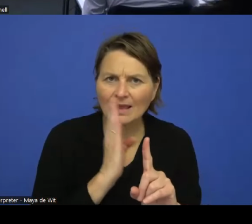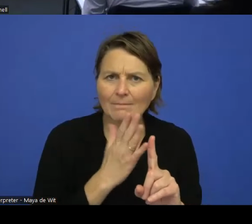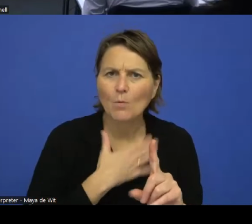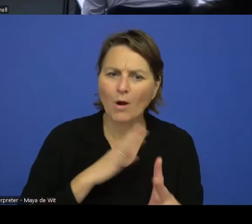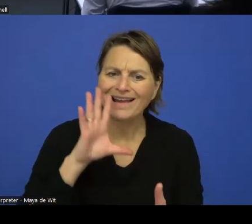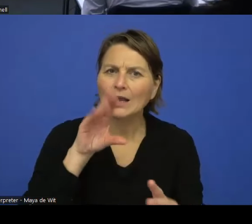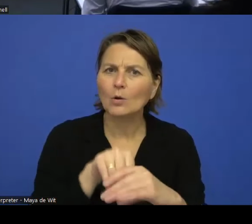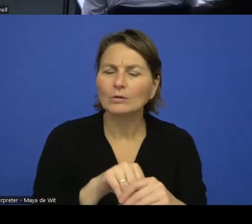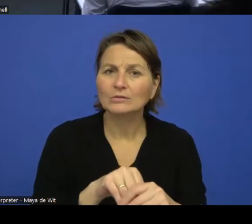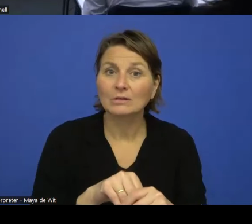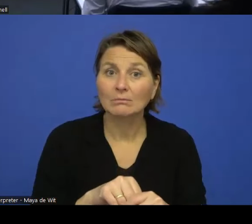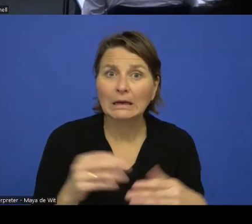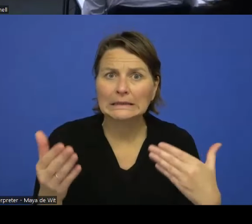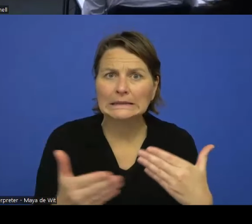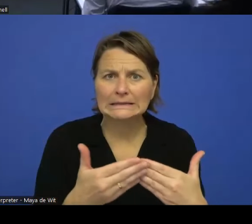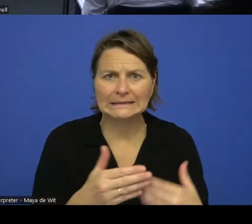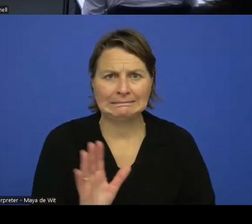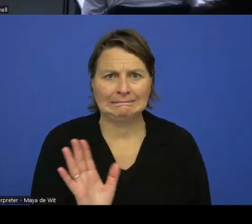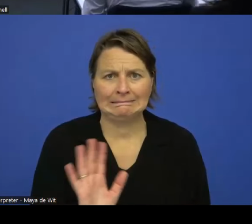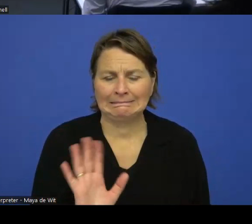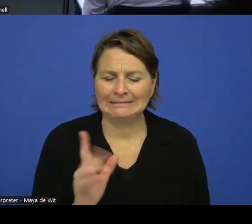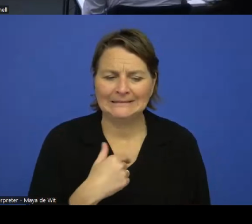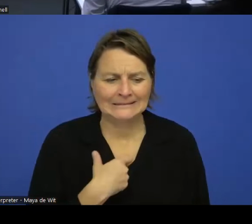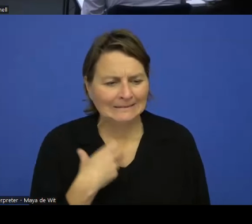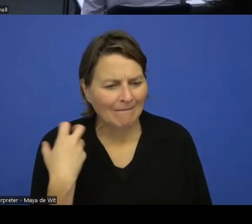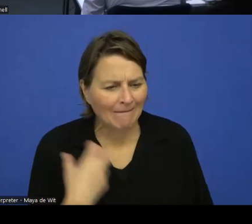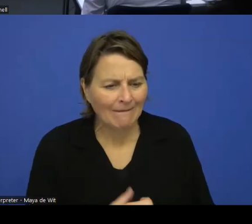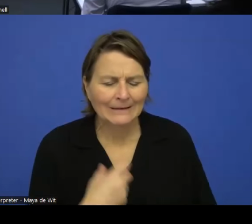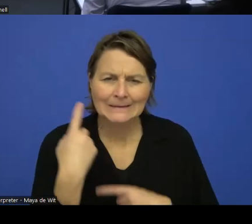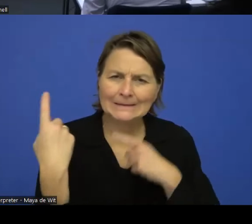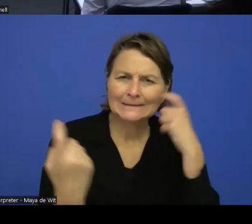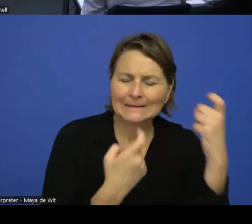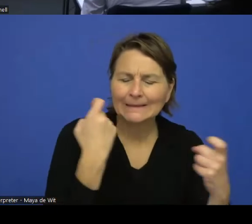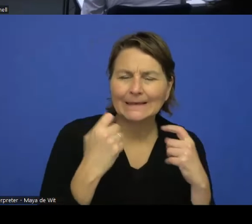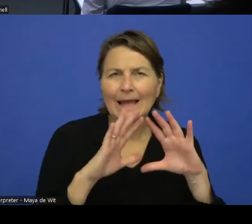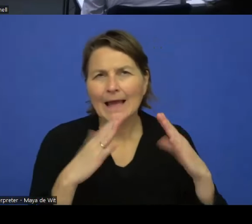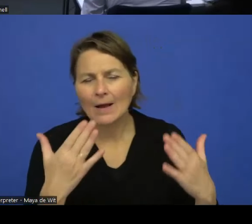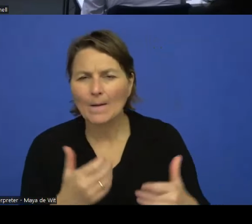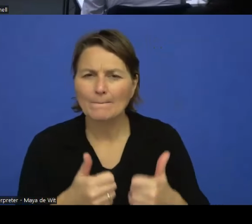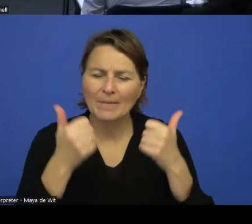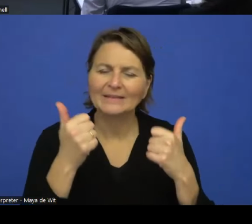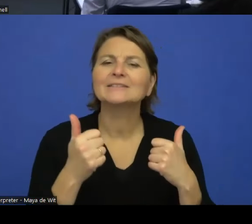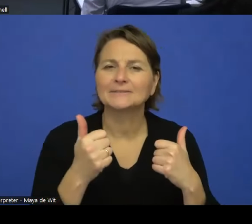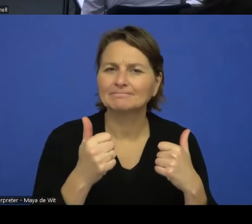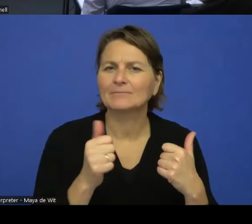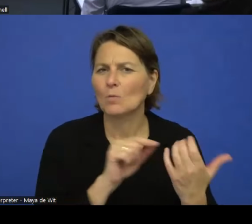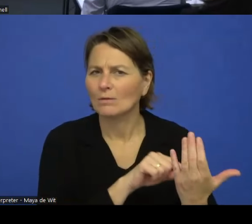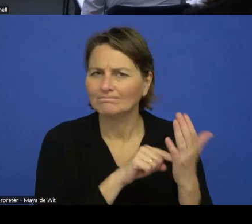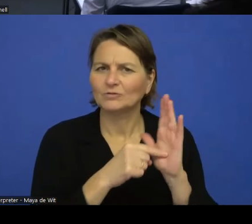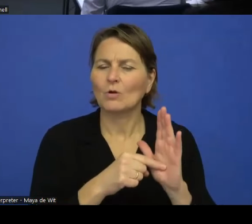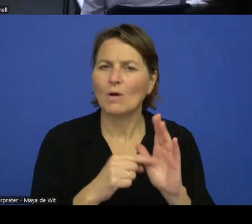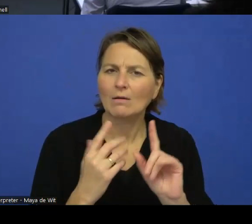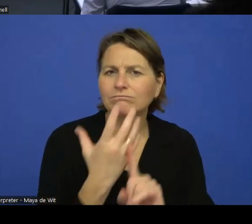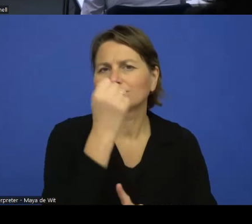said, it's really hard to try and think about all of these things. And I thought that nicely illustrated one of the points I'm about to come to. So